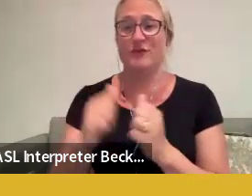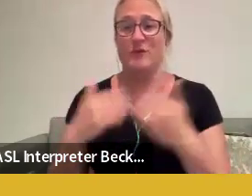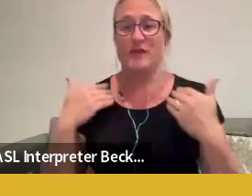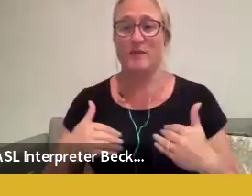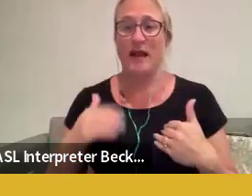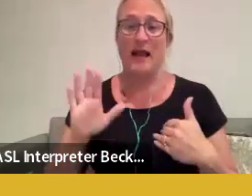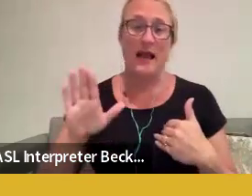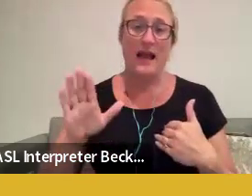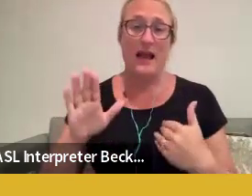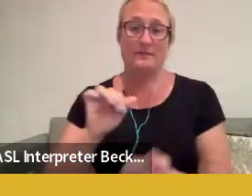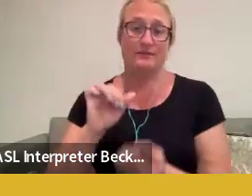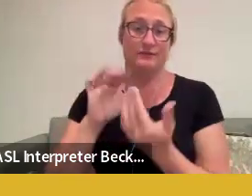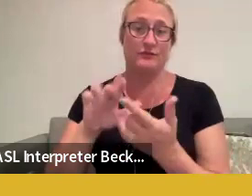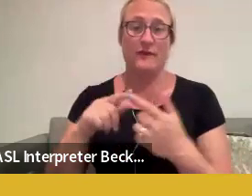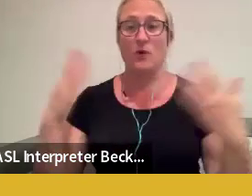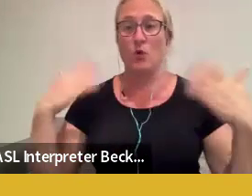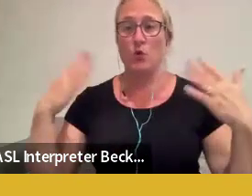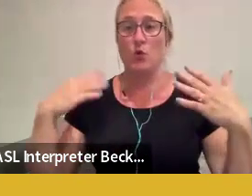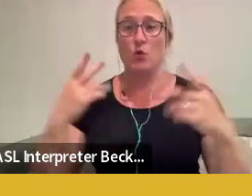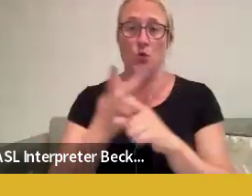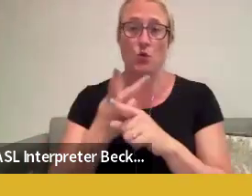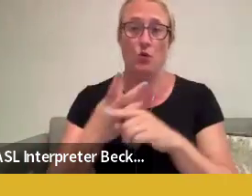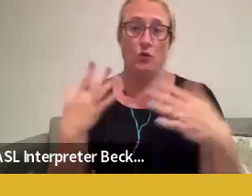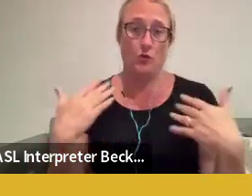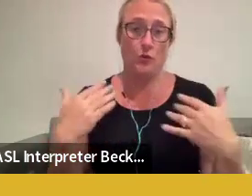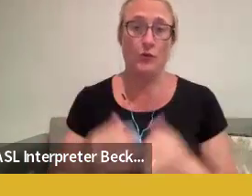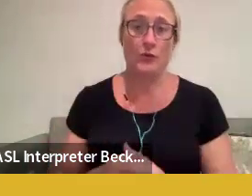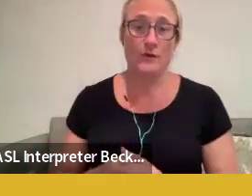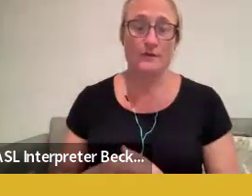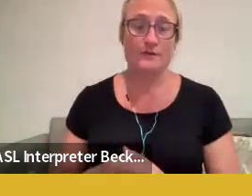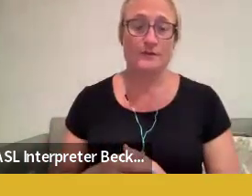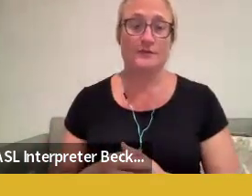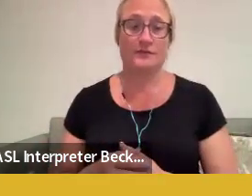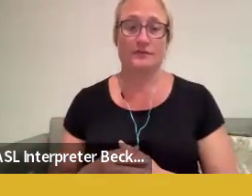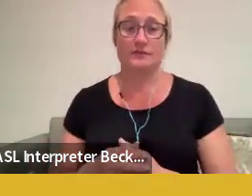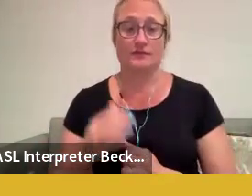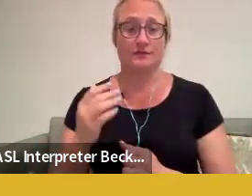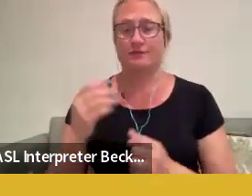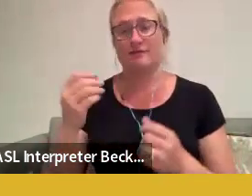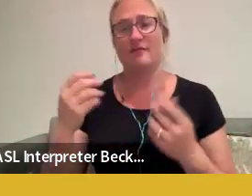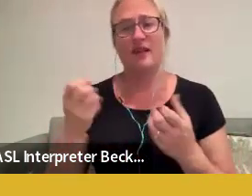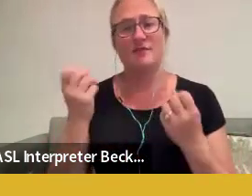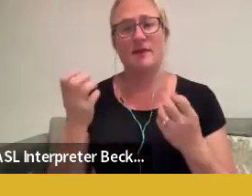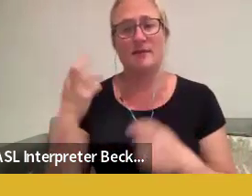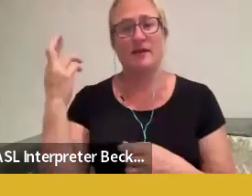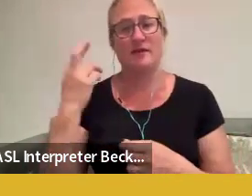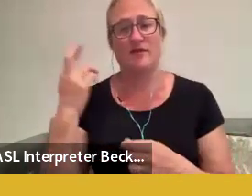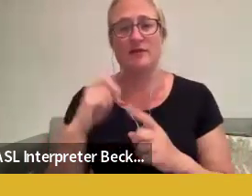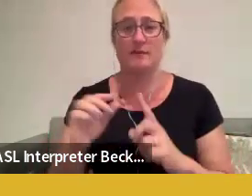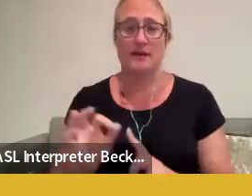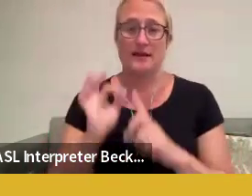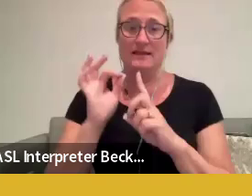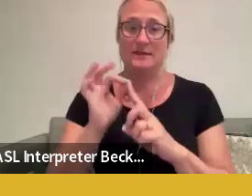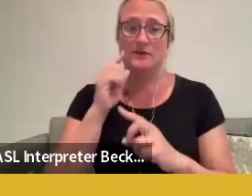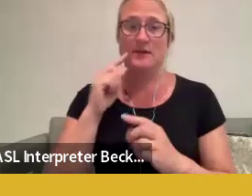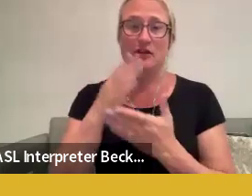body's mechanism, cooling mechanism, and ability to cool down because of many reasons, but definitely because of damage to